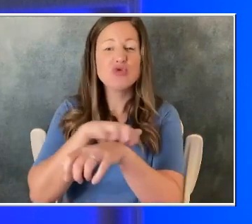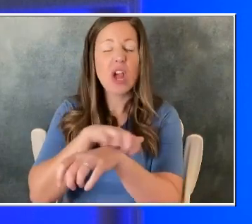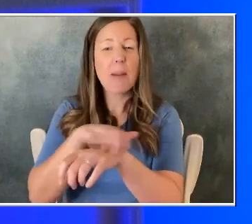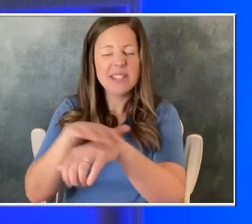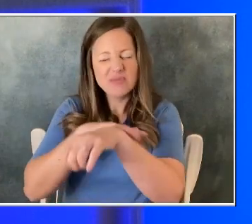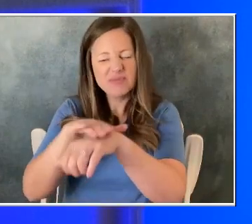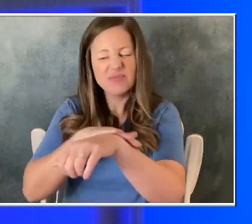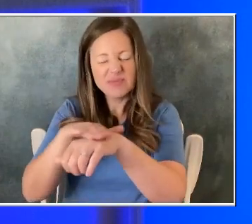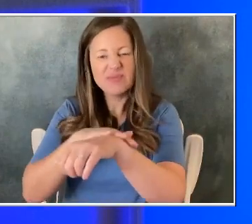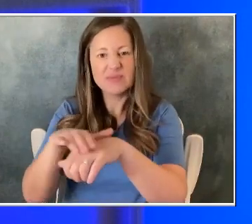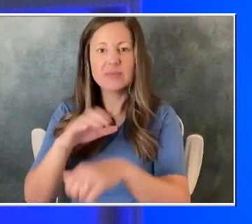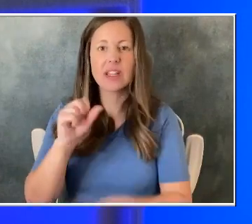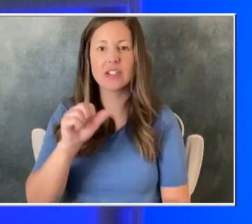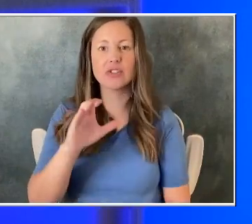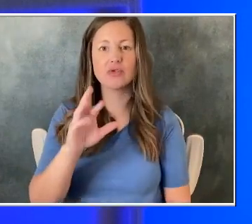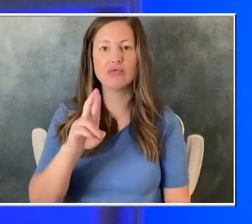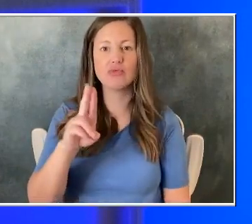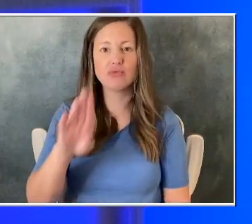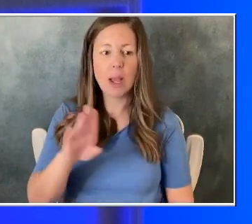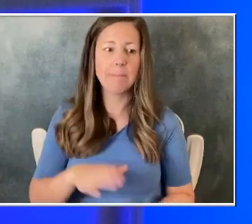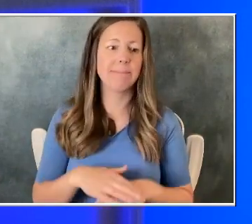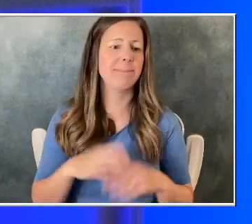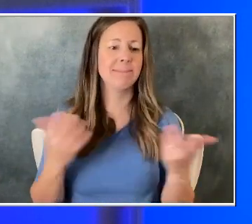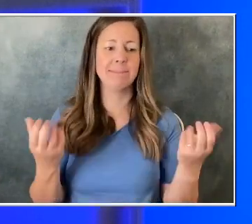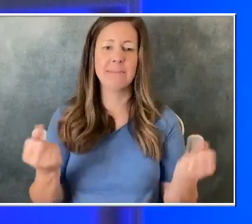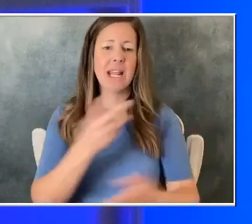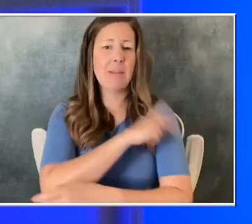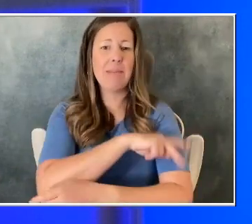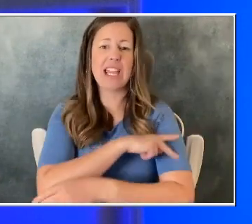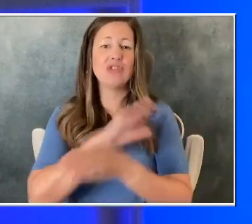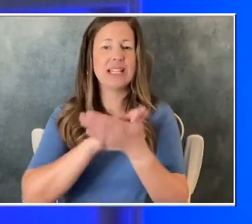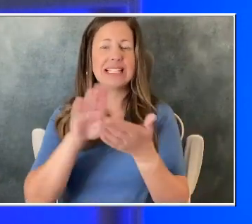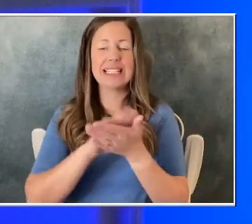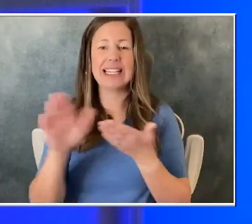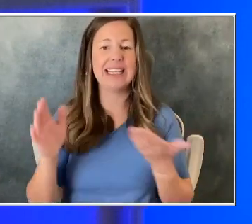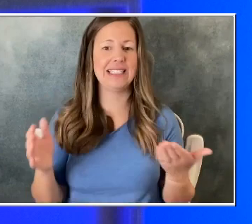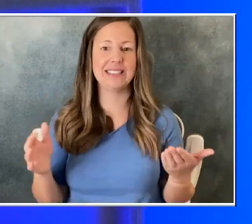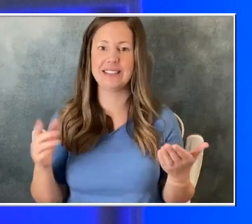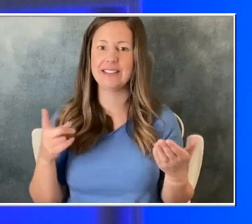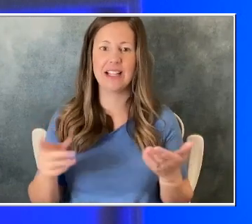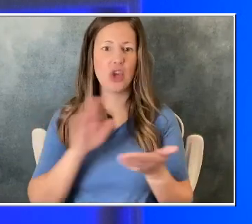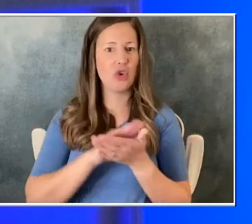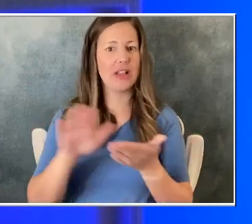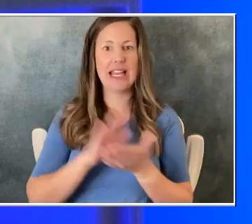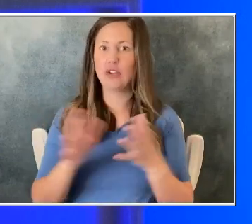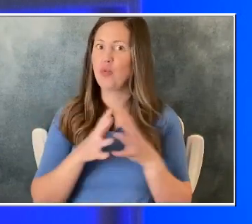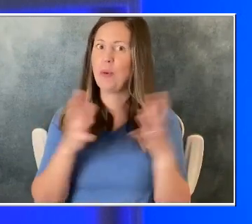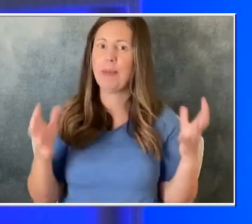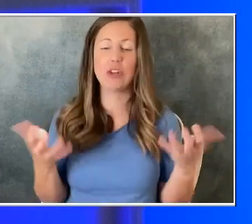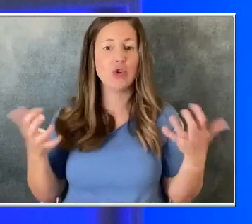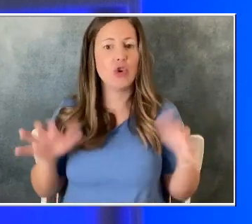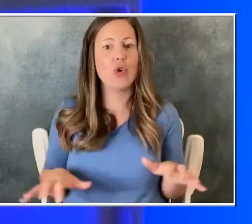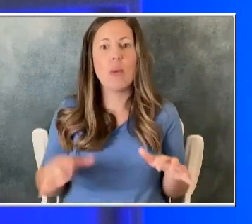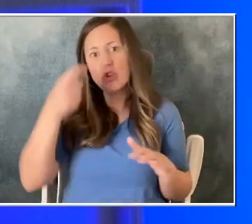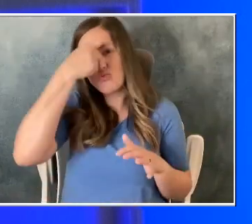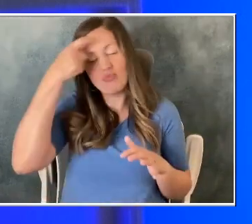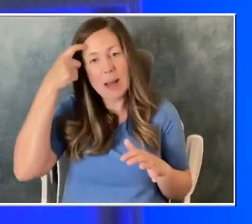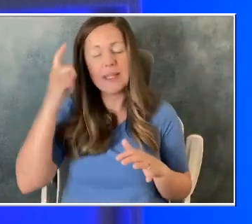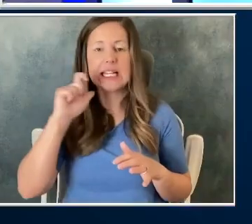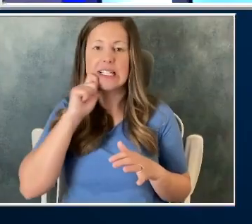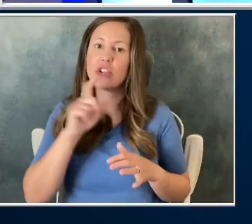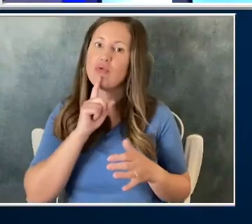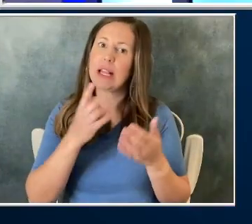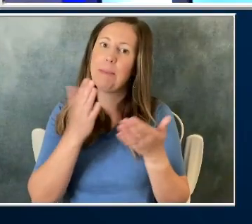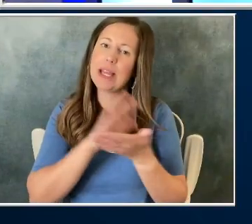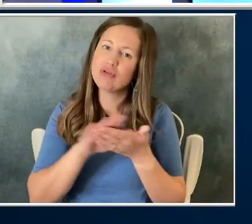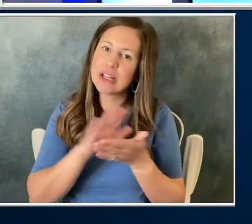lot of my patients are already plenty clean. They think they're overdoing their cleanliness regimen. You don't want to traumatize the skin, so just be very gentle with it. So